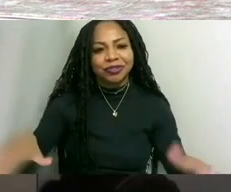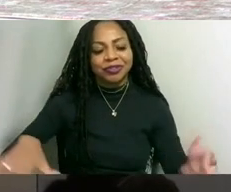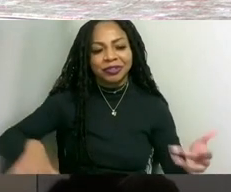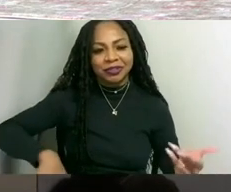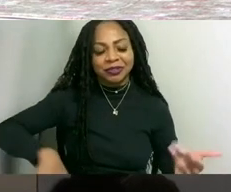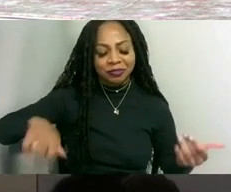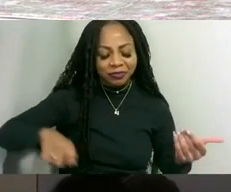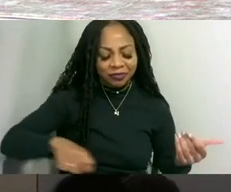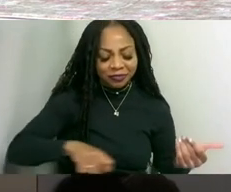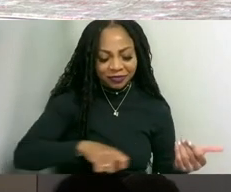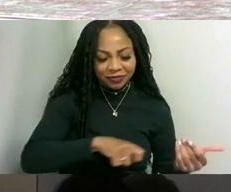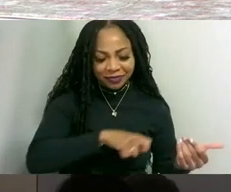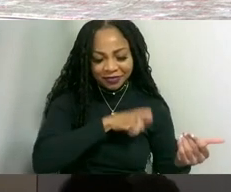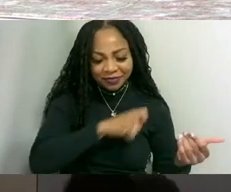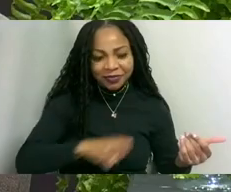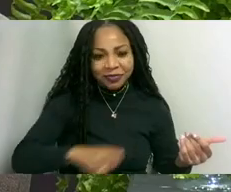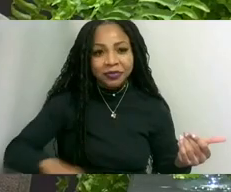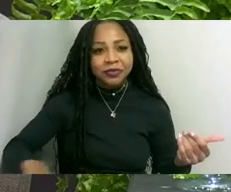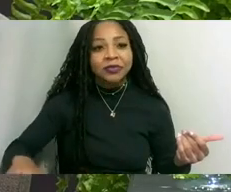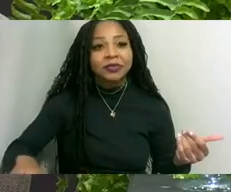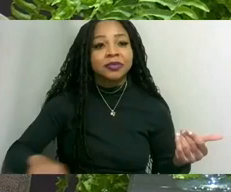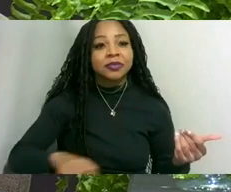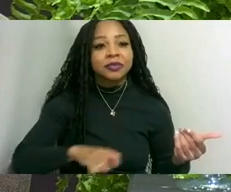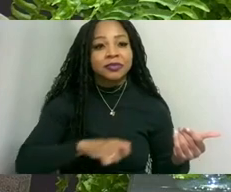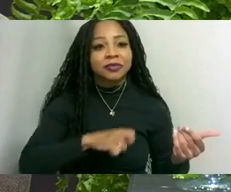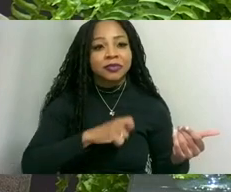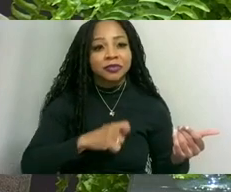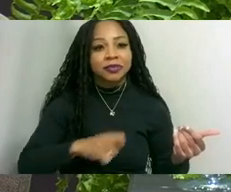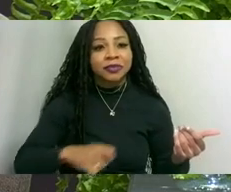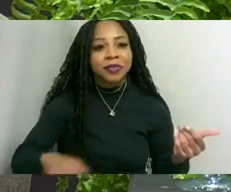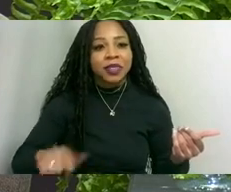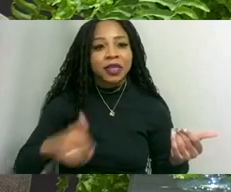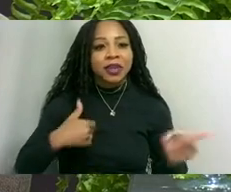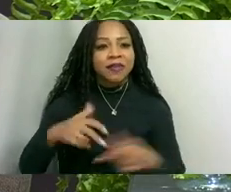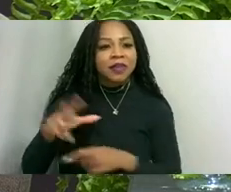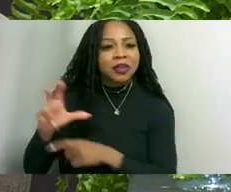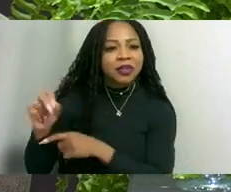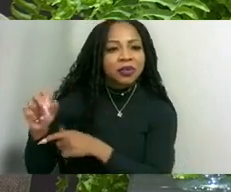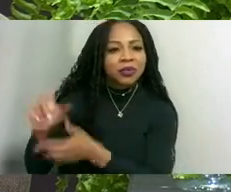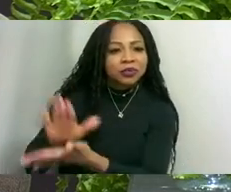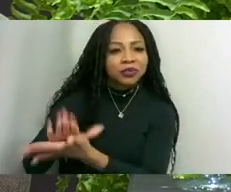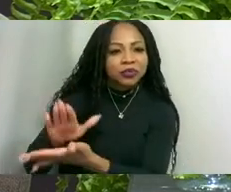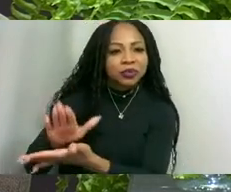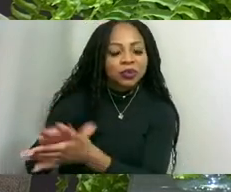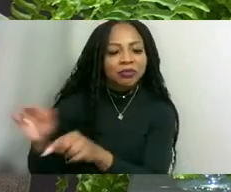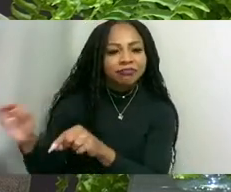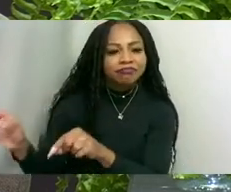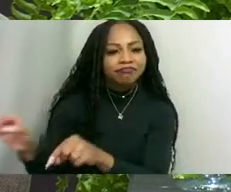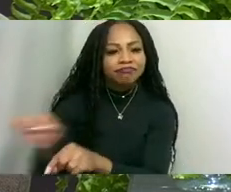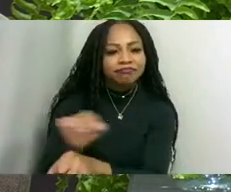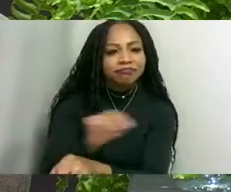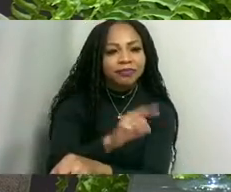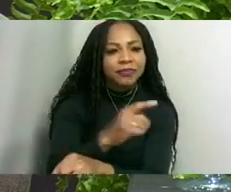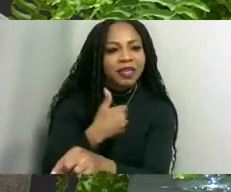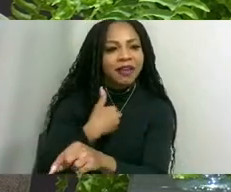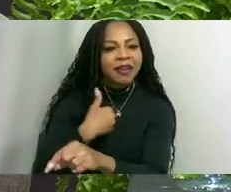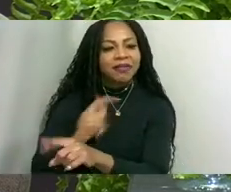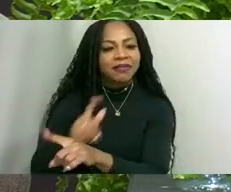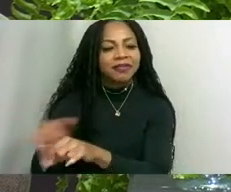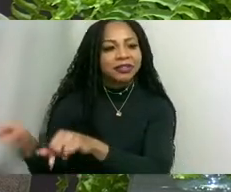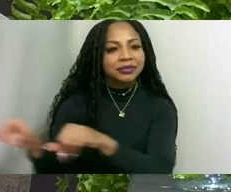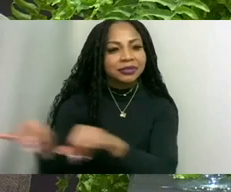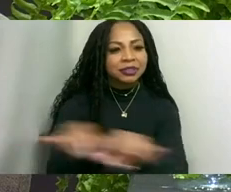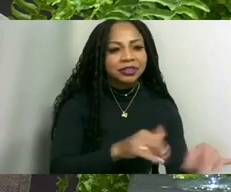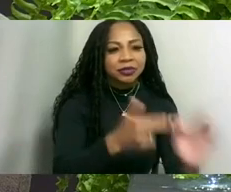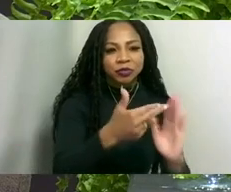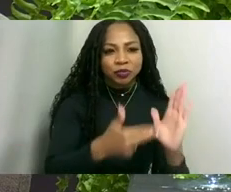There's about 30 schools that go through the same kind of rules, and it's provincial, it's not federal,